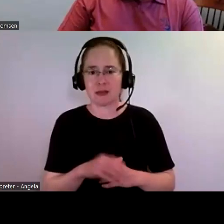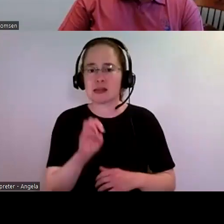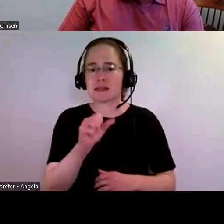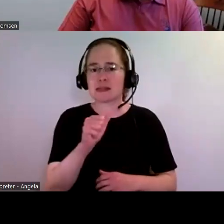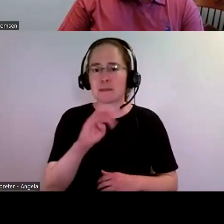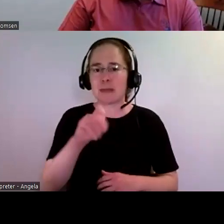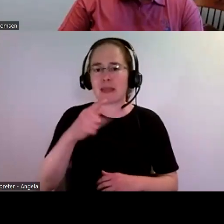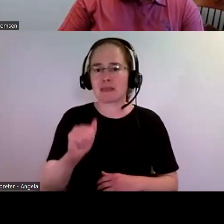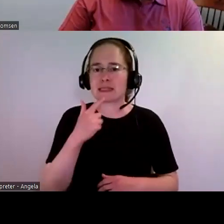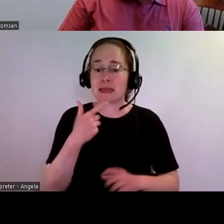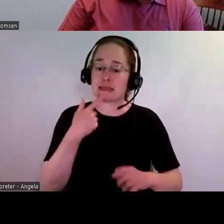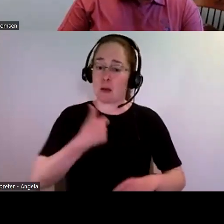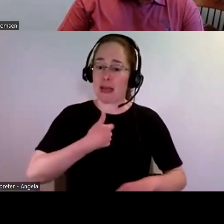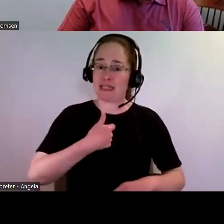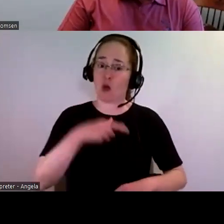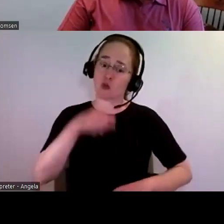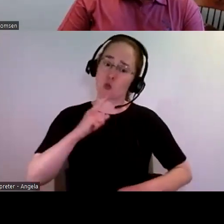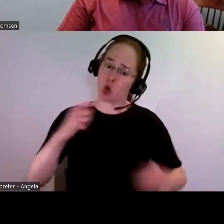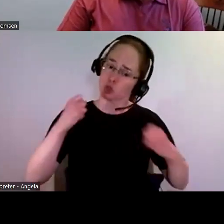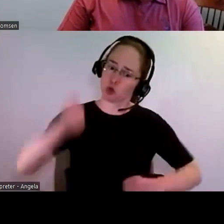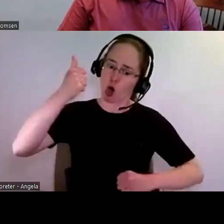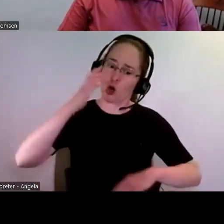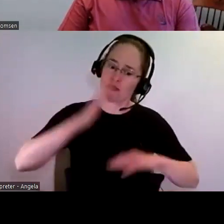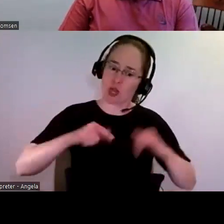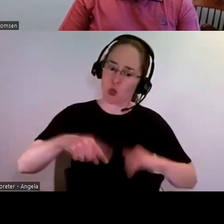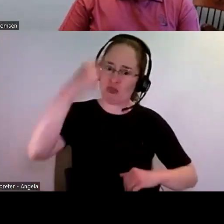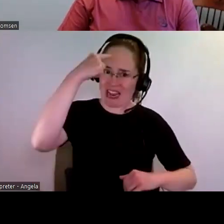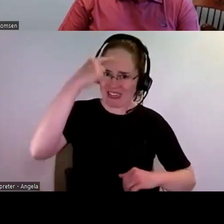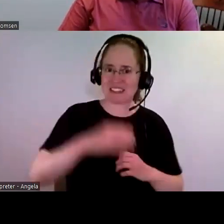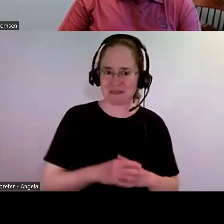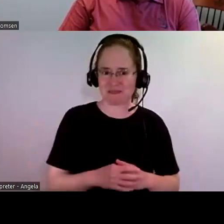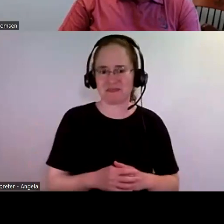Samantha said, I would tell myself, you are stronger than you think.